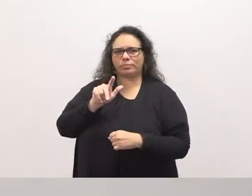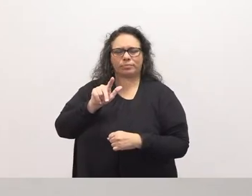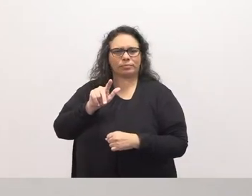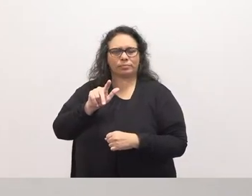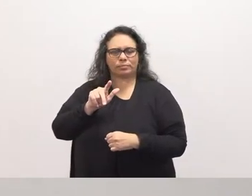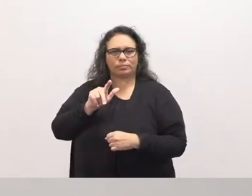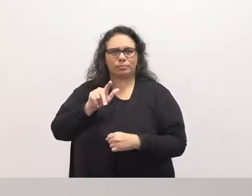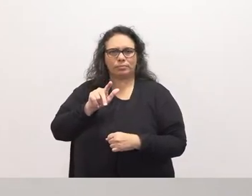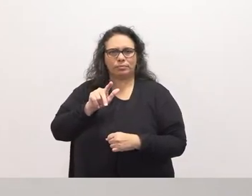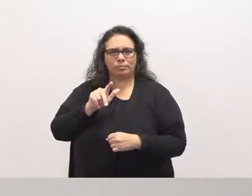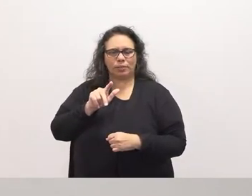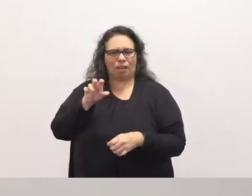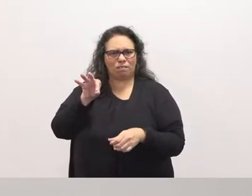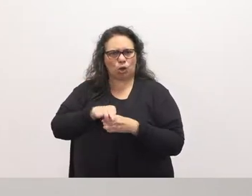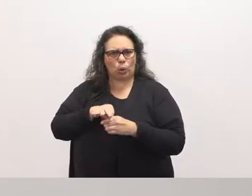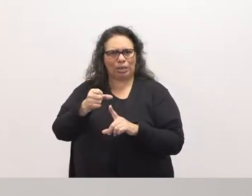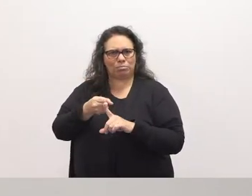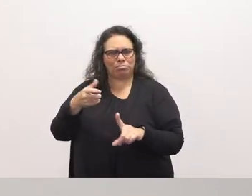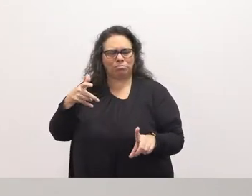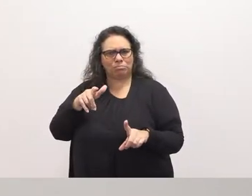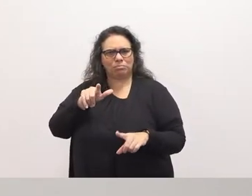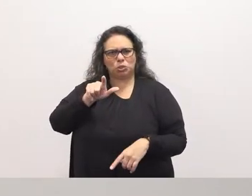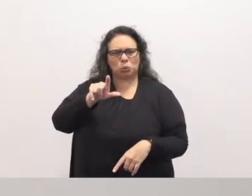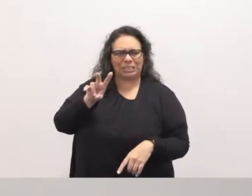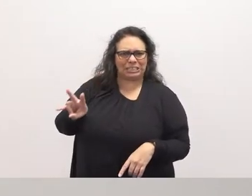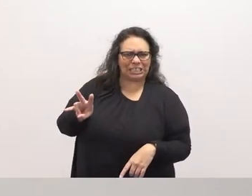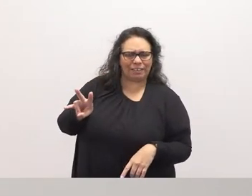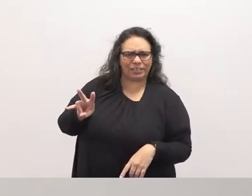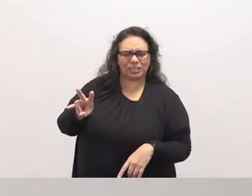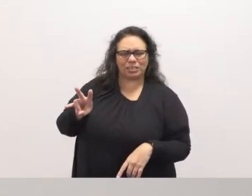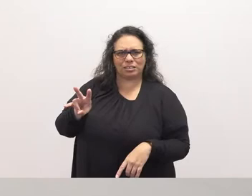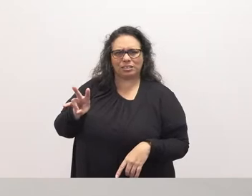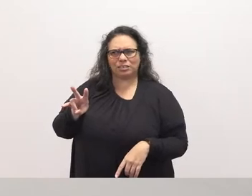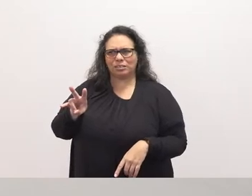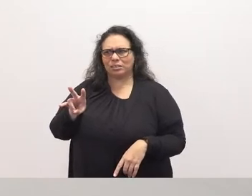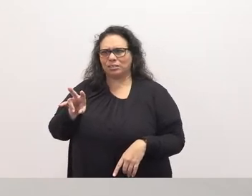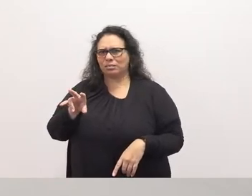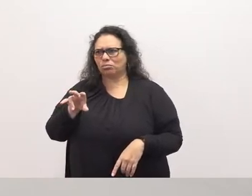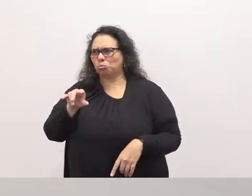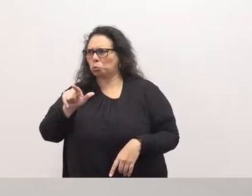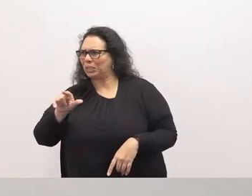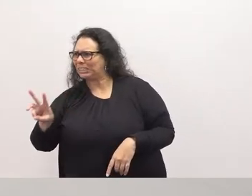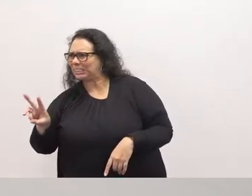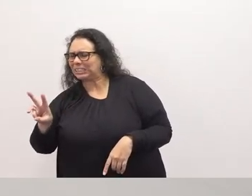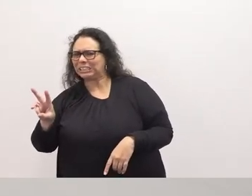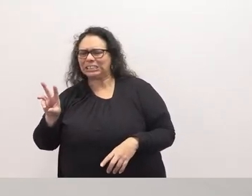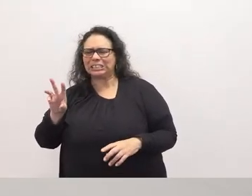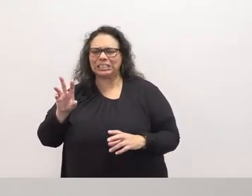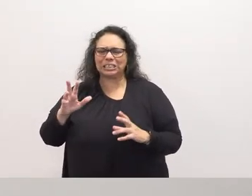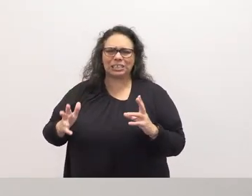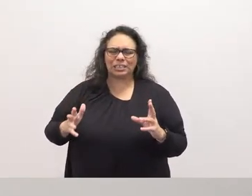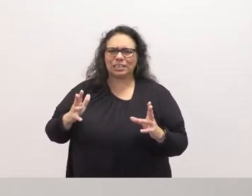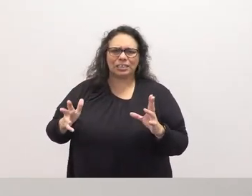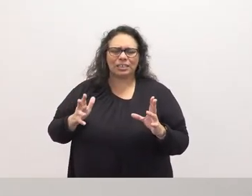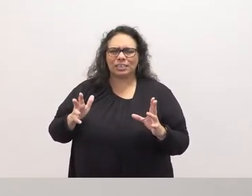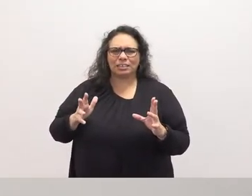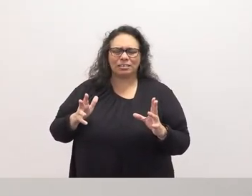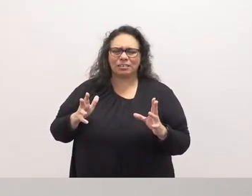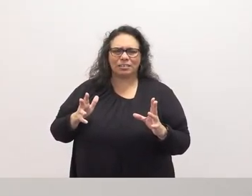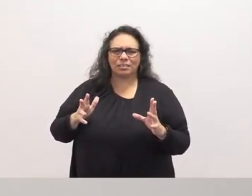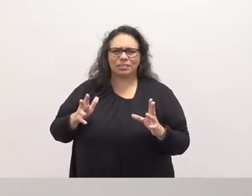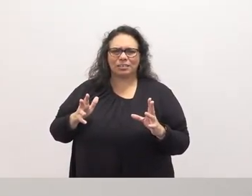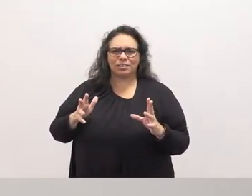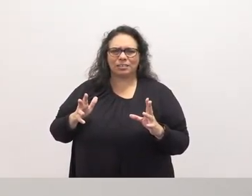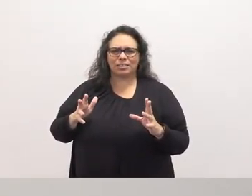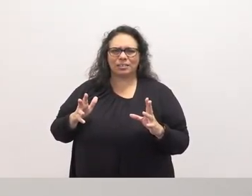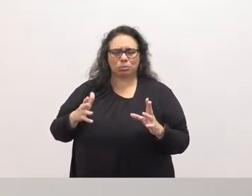2023, just we're voting to extend it to 2027 from 2026, and I think that